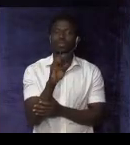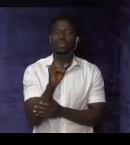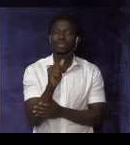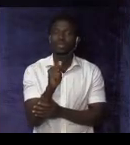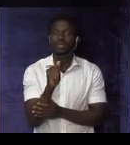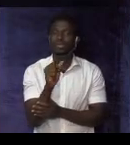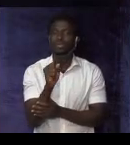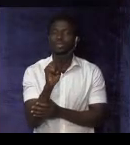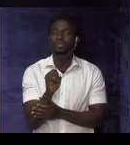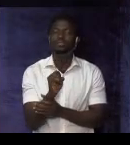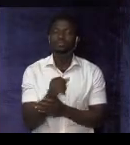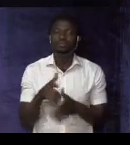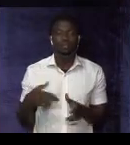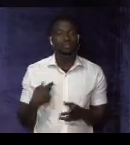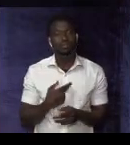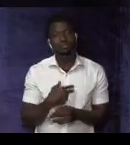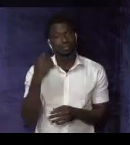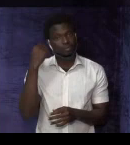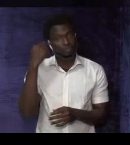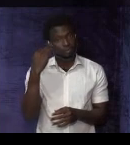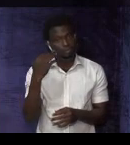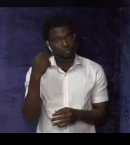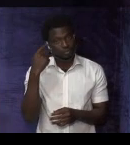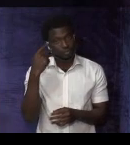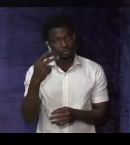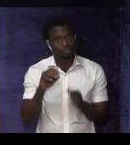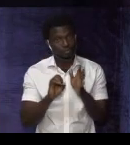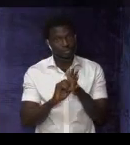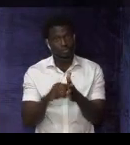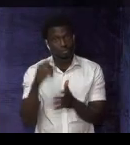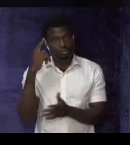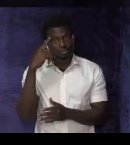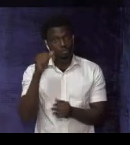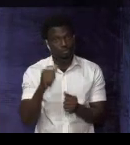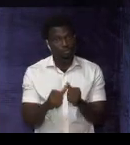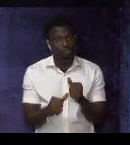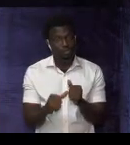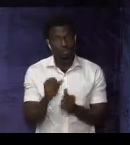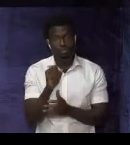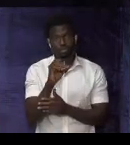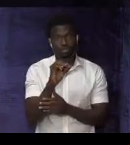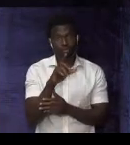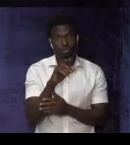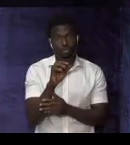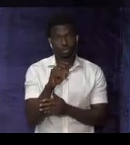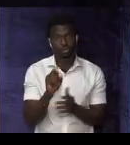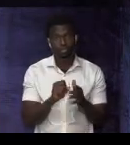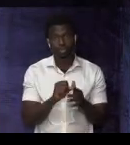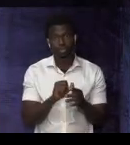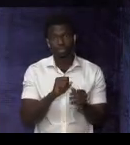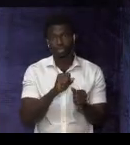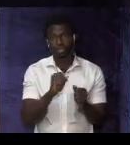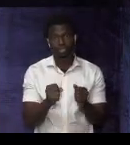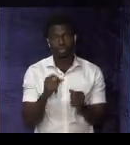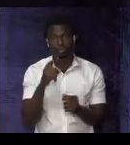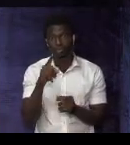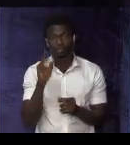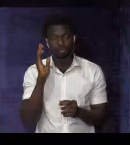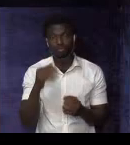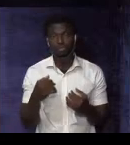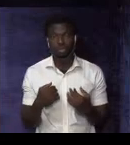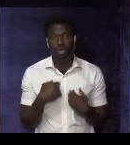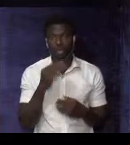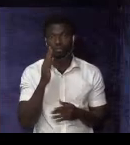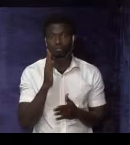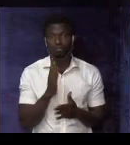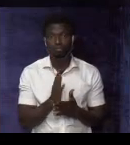base. Let's see an example of this. So for each solid shape, you will have some, that's a prism,